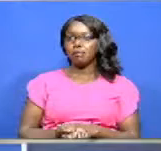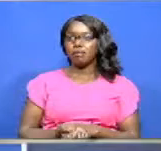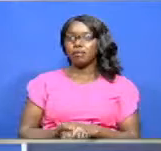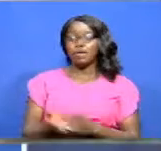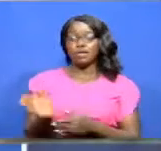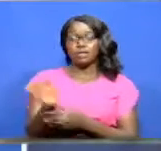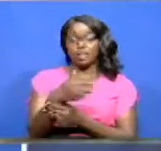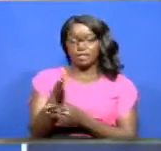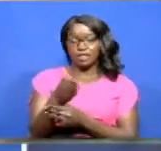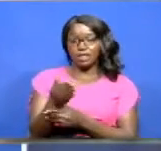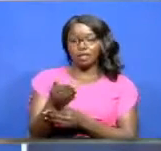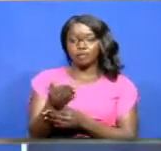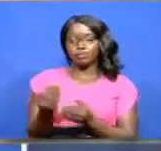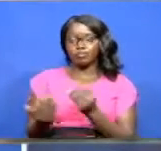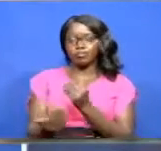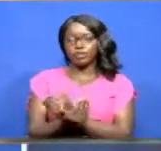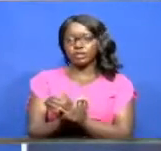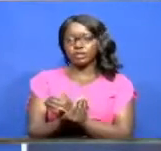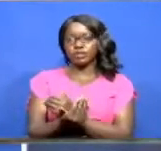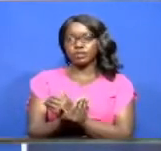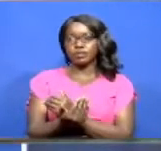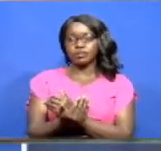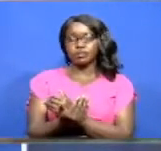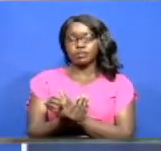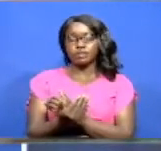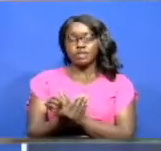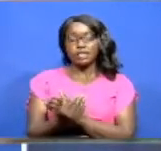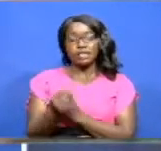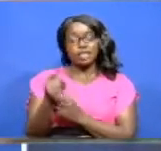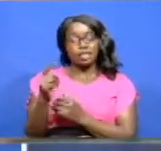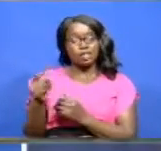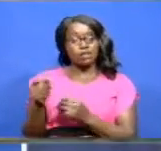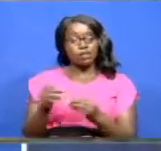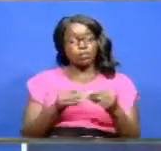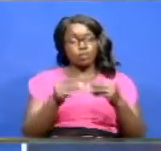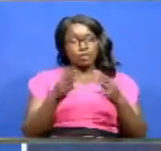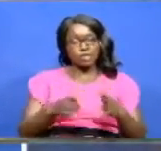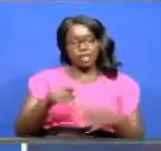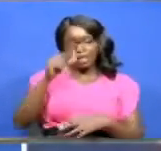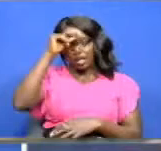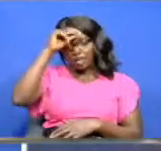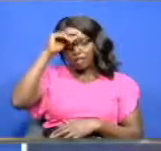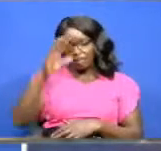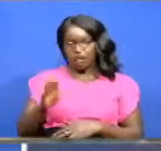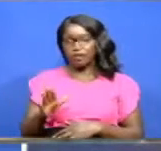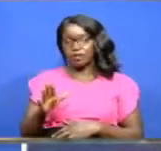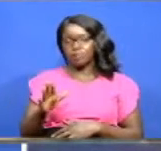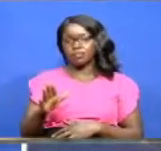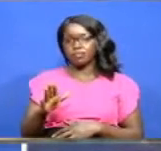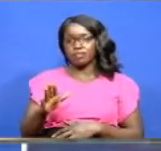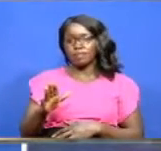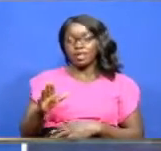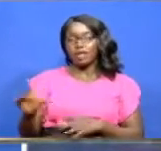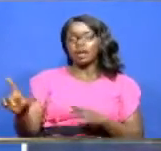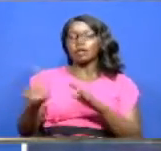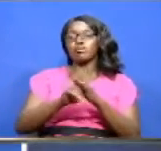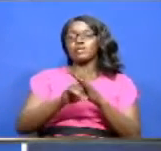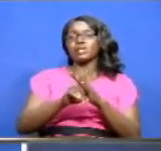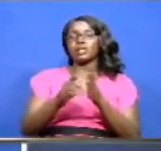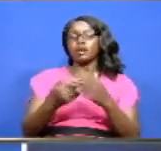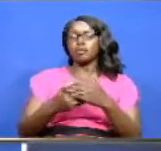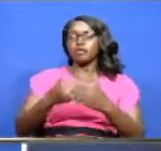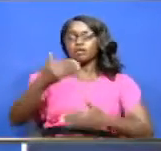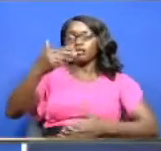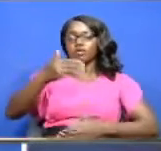Thursday morning. Your Honor, in a man, Madam R. Kulispes. Busia Governor Sospeter Ojaamong will appear before Chief